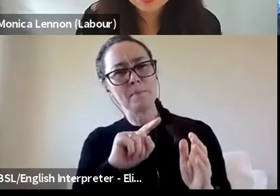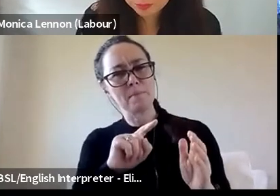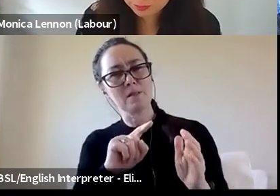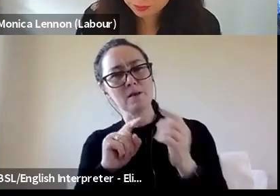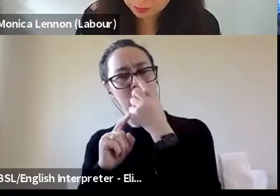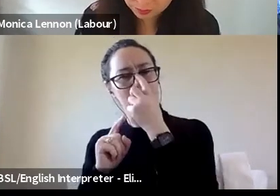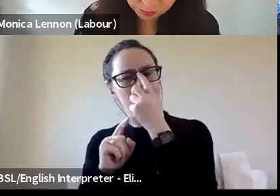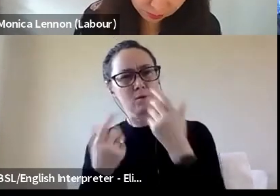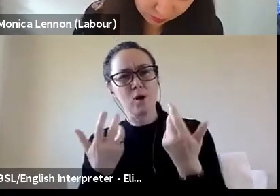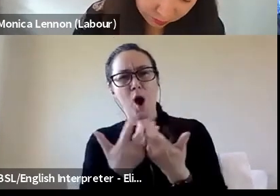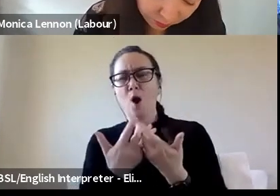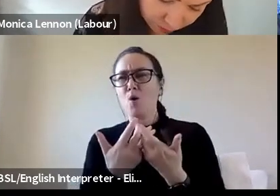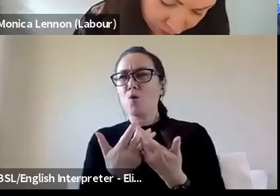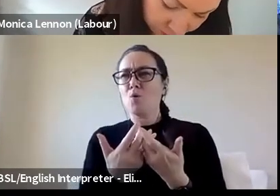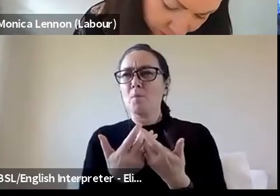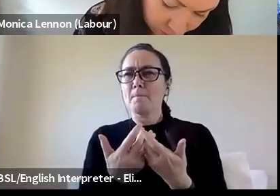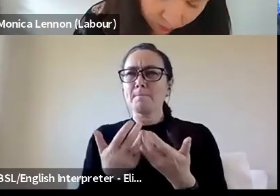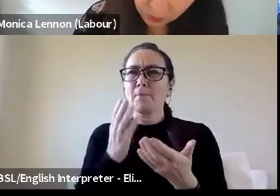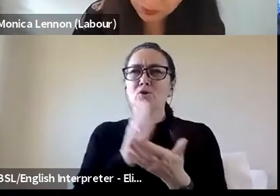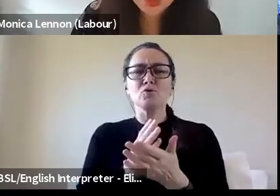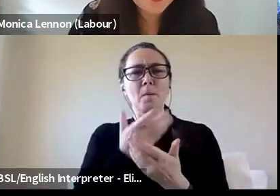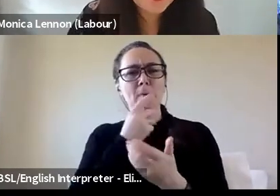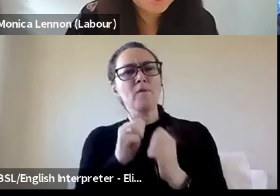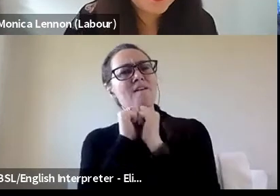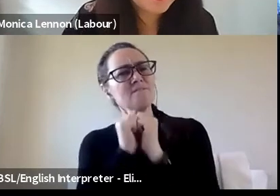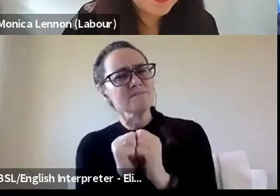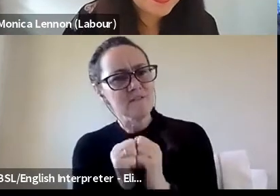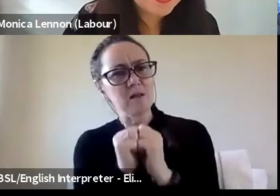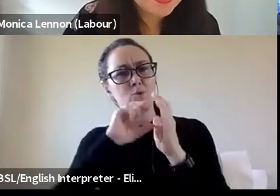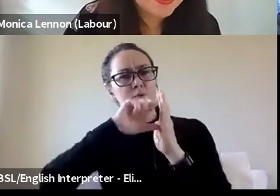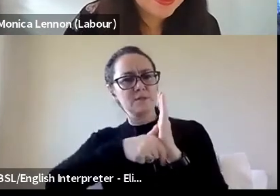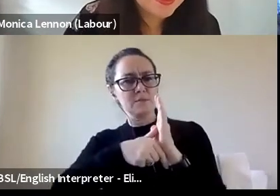enormous community? I wonder if I can start with Monica Lennon there.